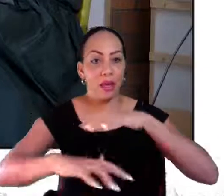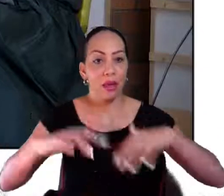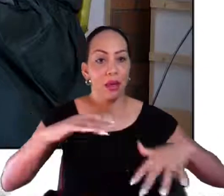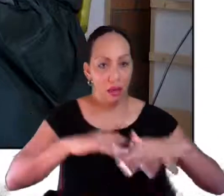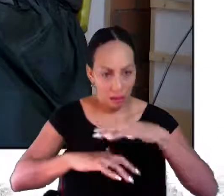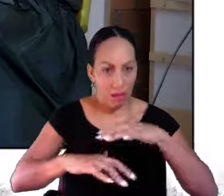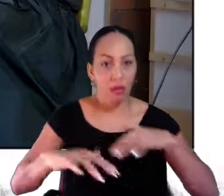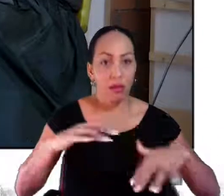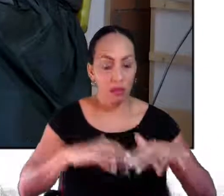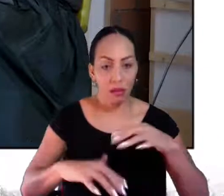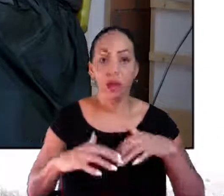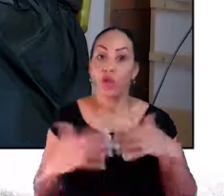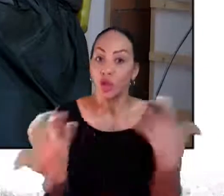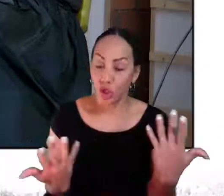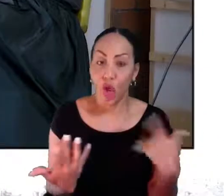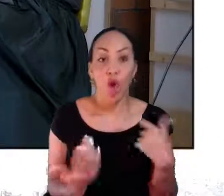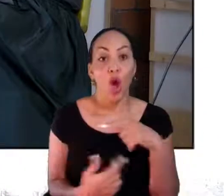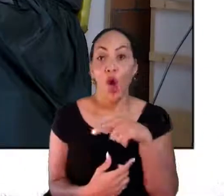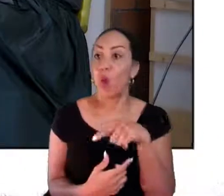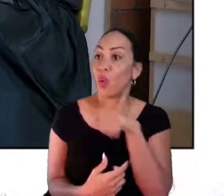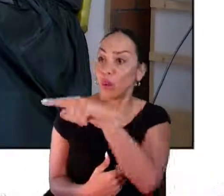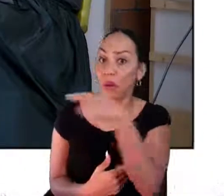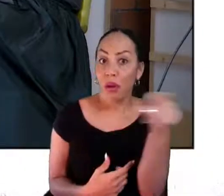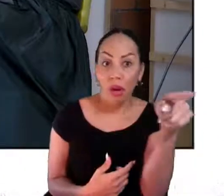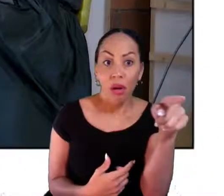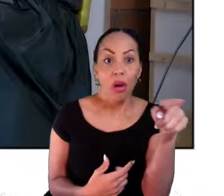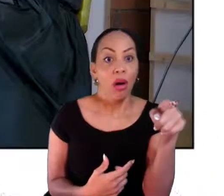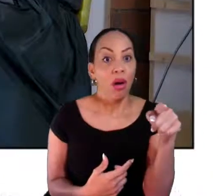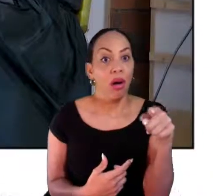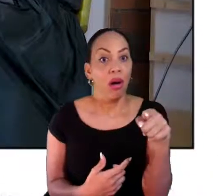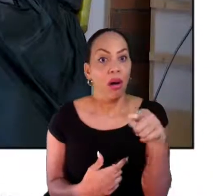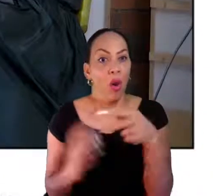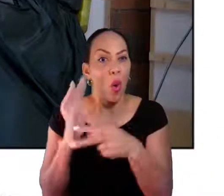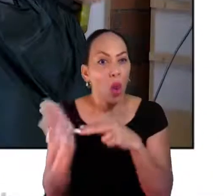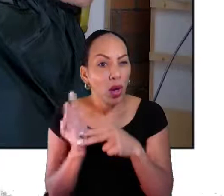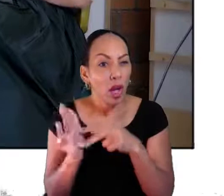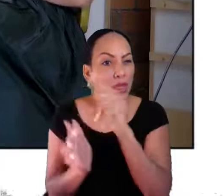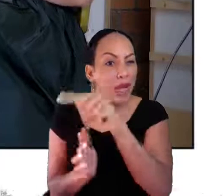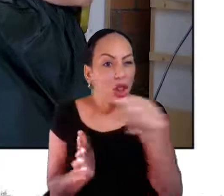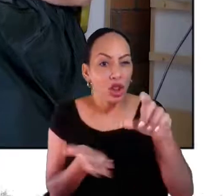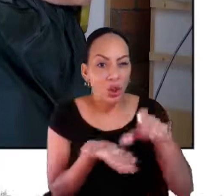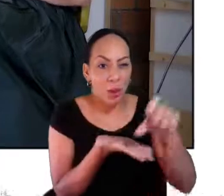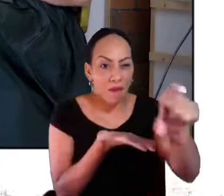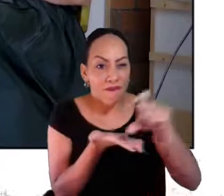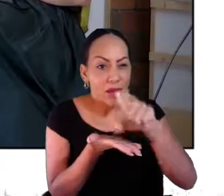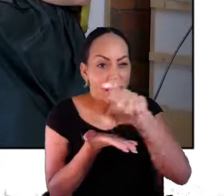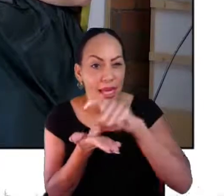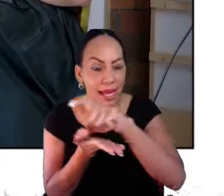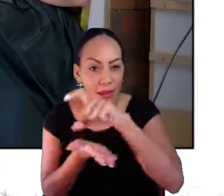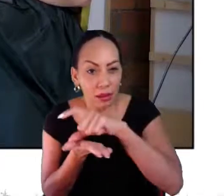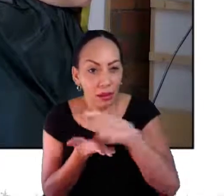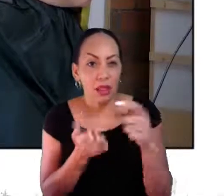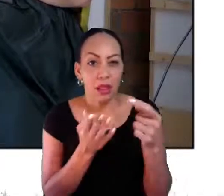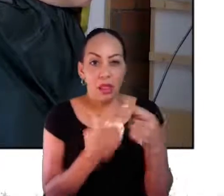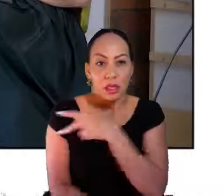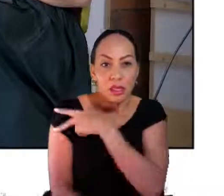were funding through research and prototype development, but then also the staff team, the delivery team, the senior team, like the management team, and also the exec team as well on